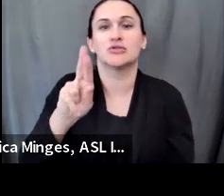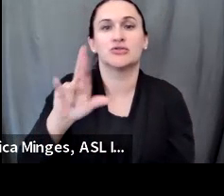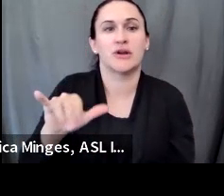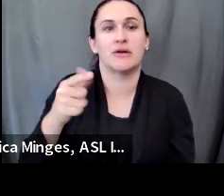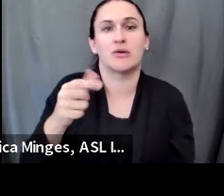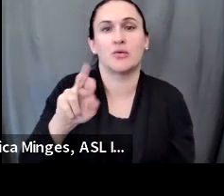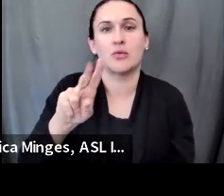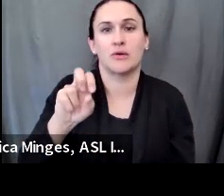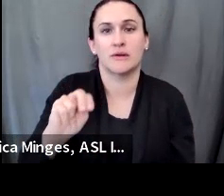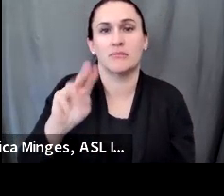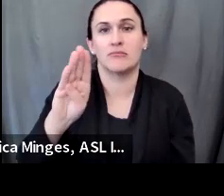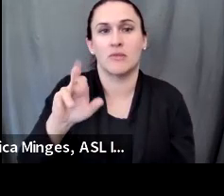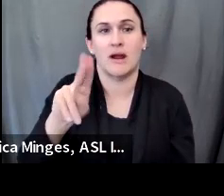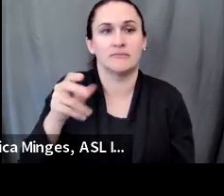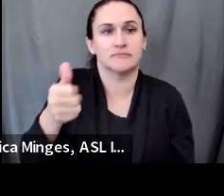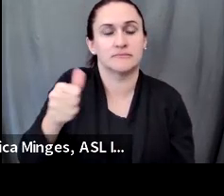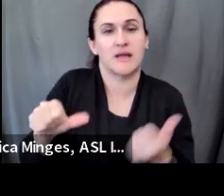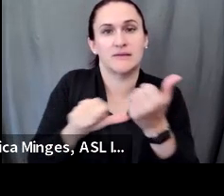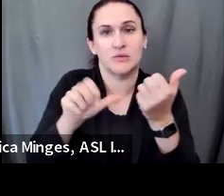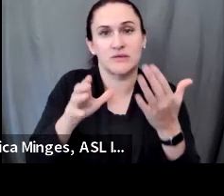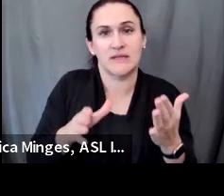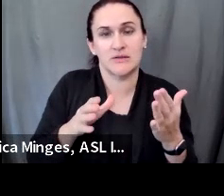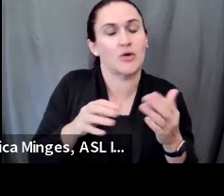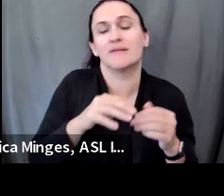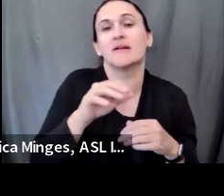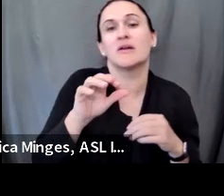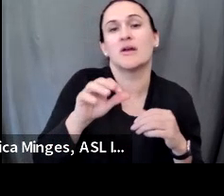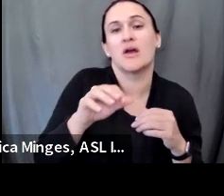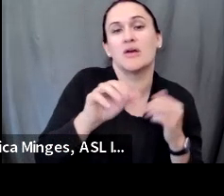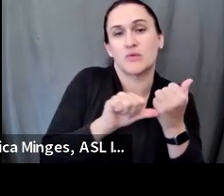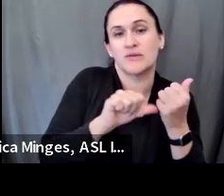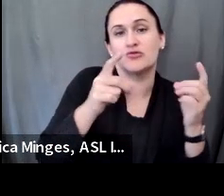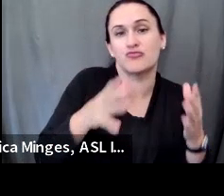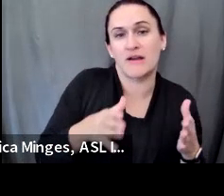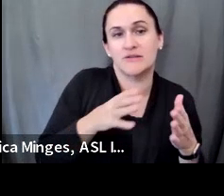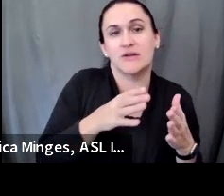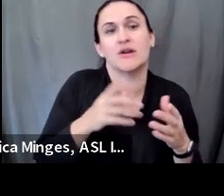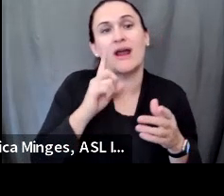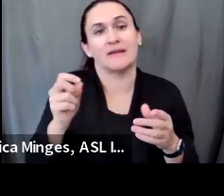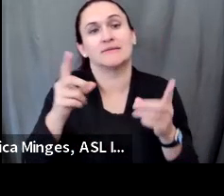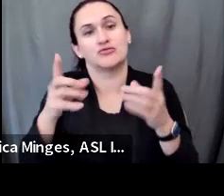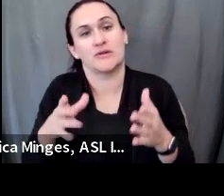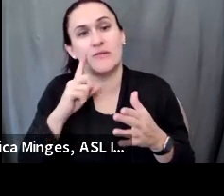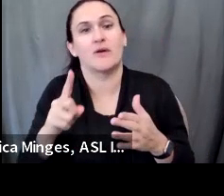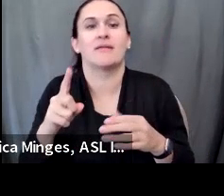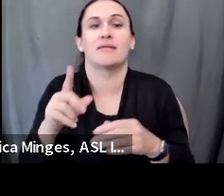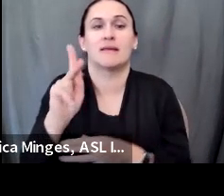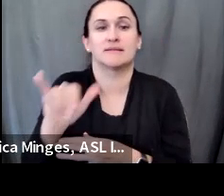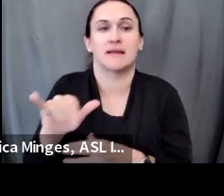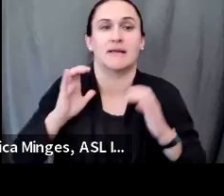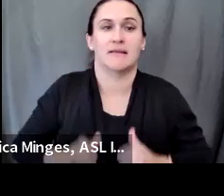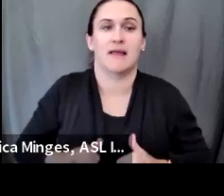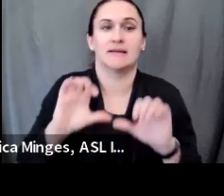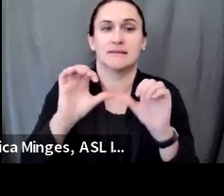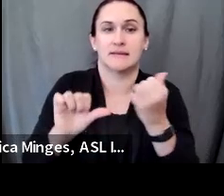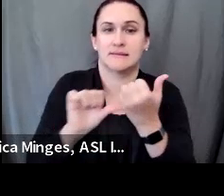the Associate Director and then the Director of Kentucky's Client Assistance Program for many years. She retired from